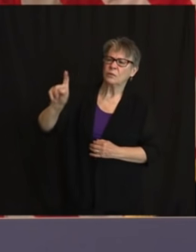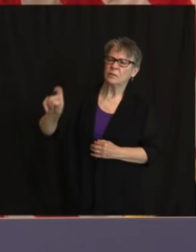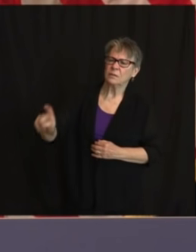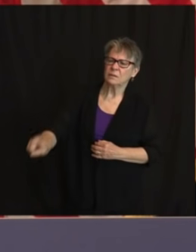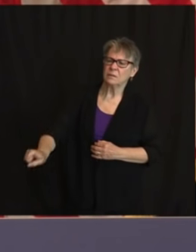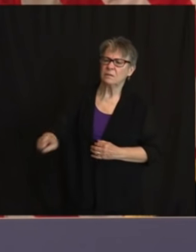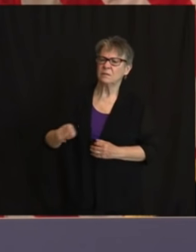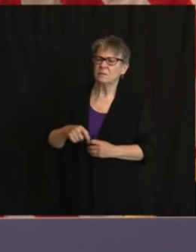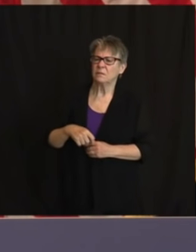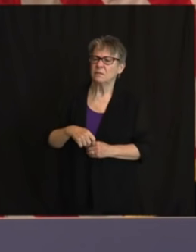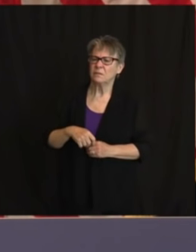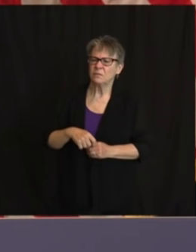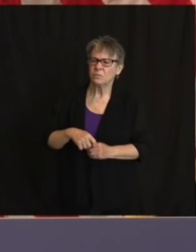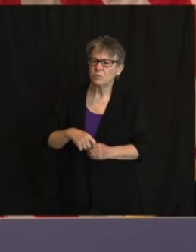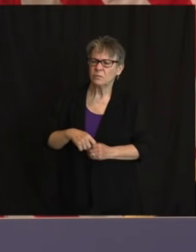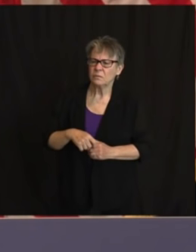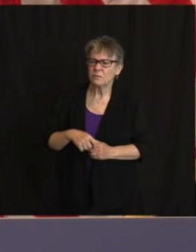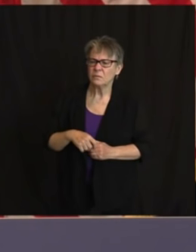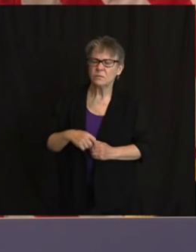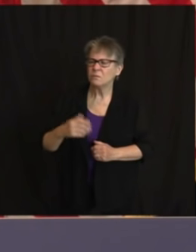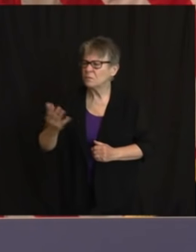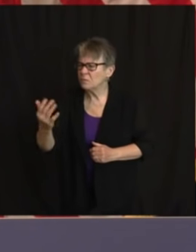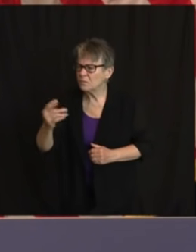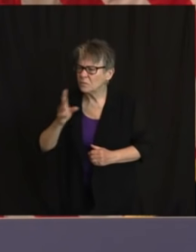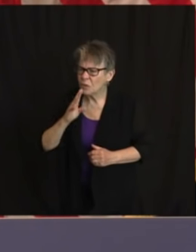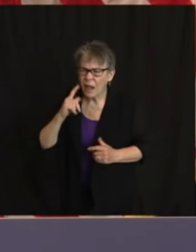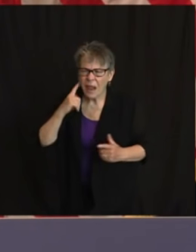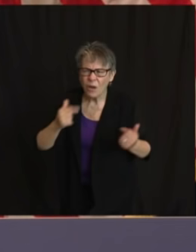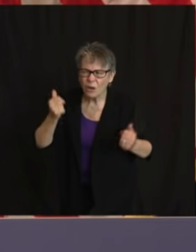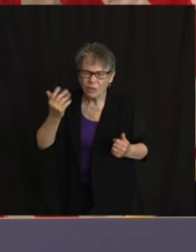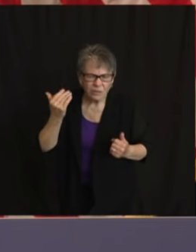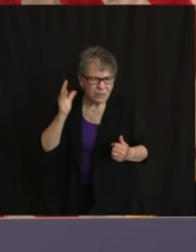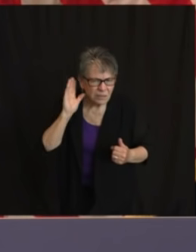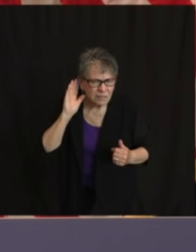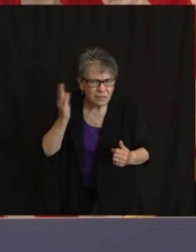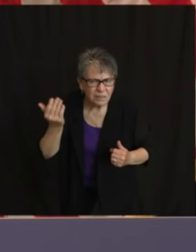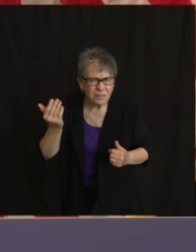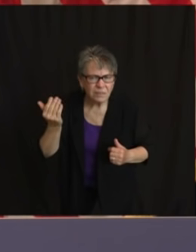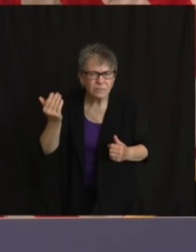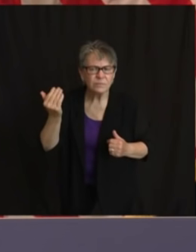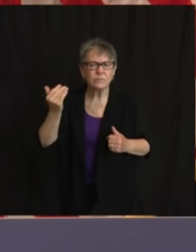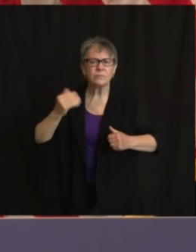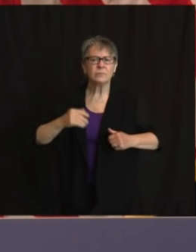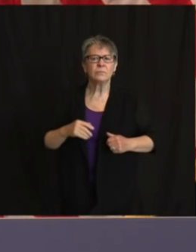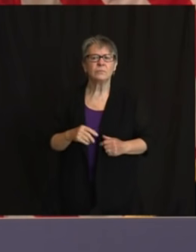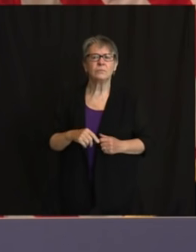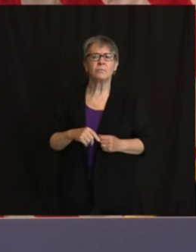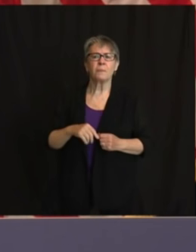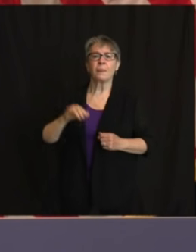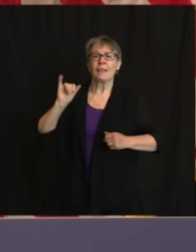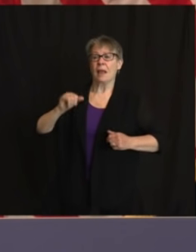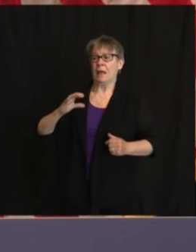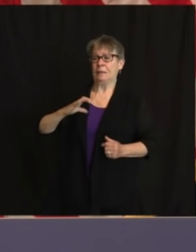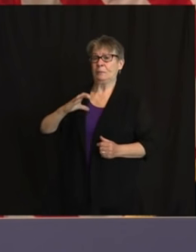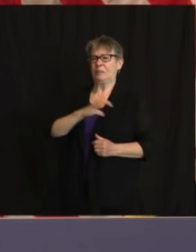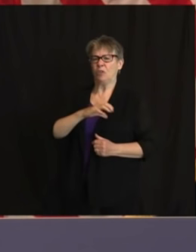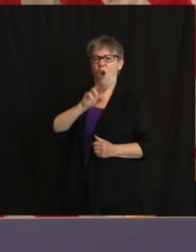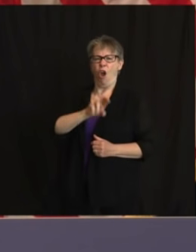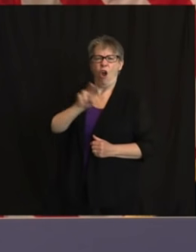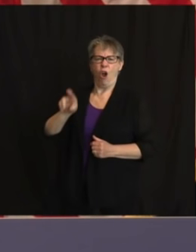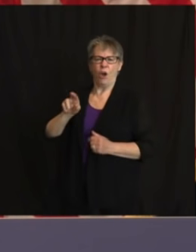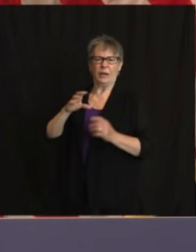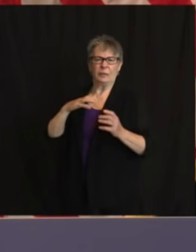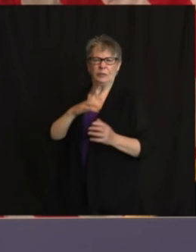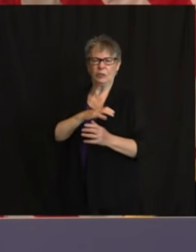Can you either speak up or get closer, Mahan? Sure. Martel? So I have a couple of questions about the R&R Commission. Are its members going to